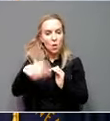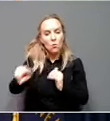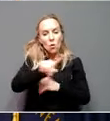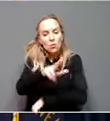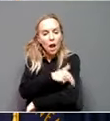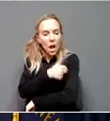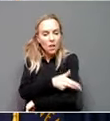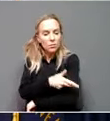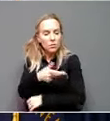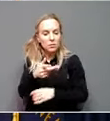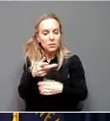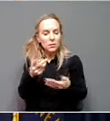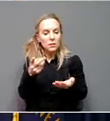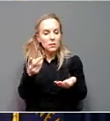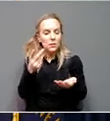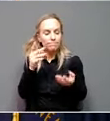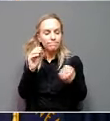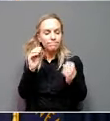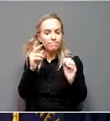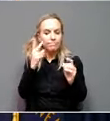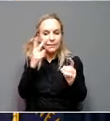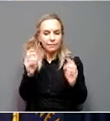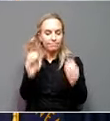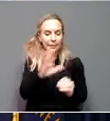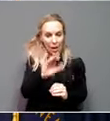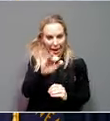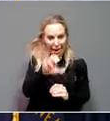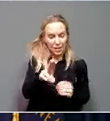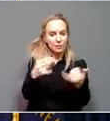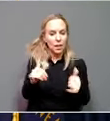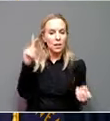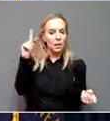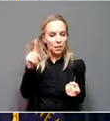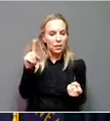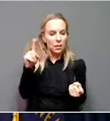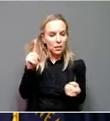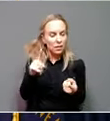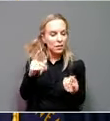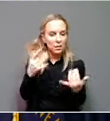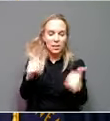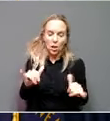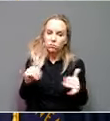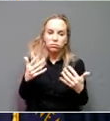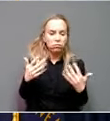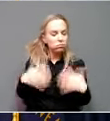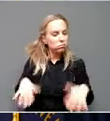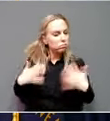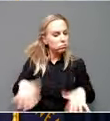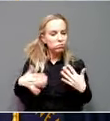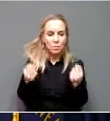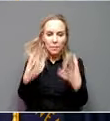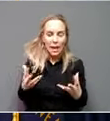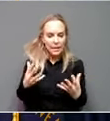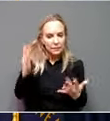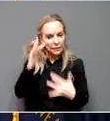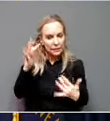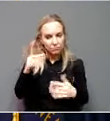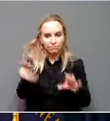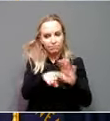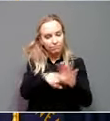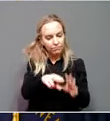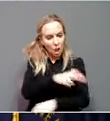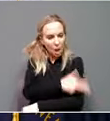that much of a decrease in their ICUs, and are they still struggling? So everybody across the board has